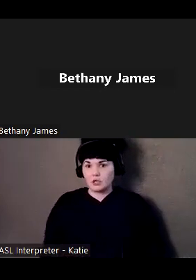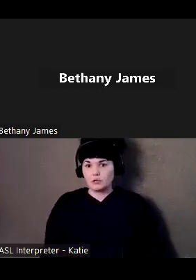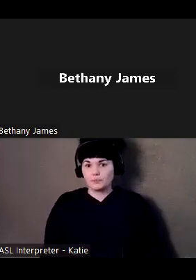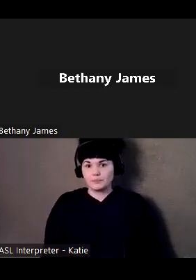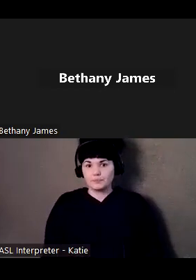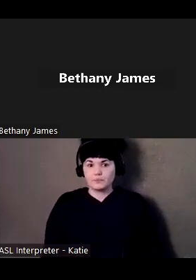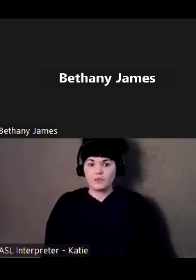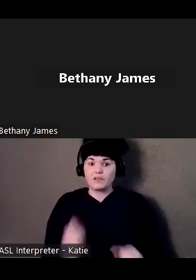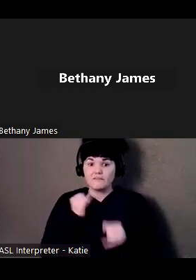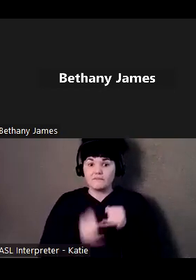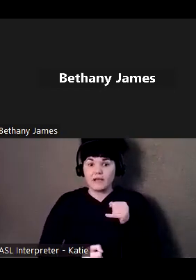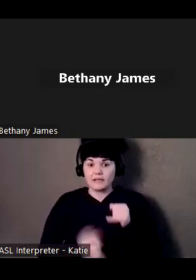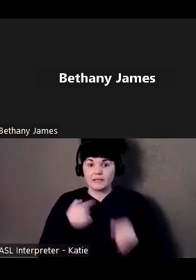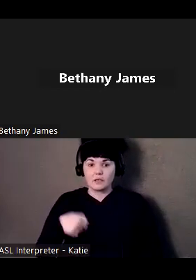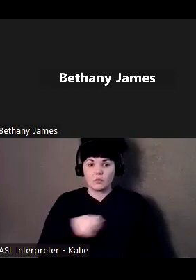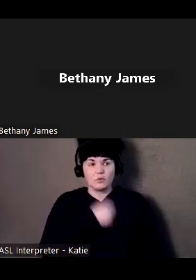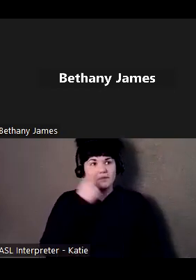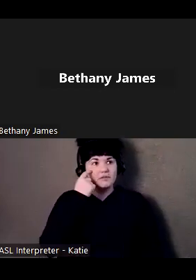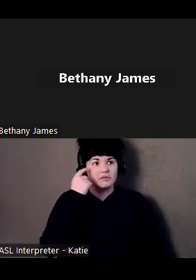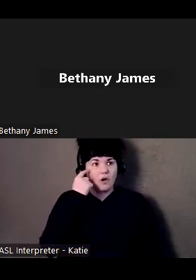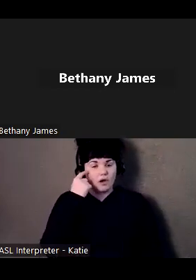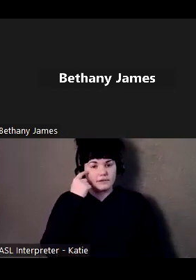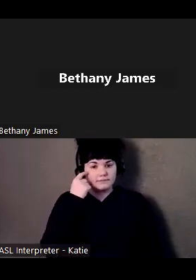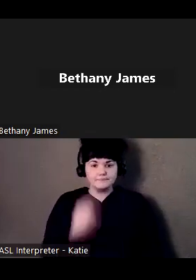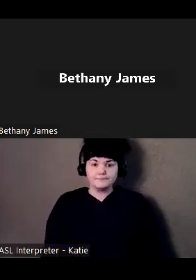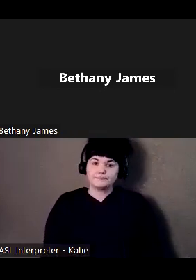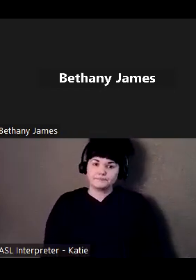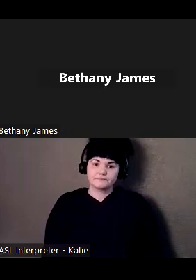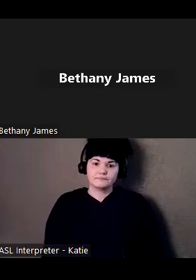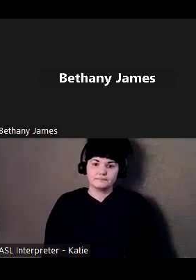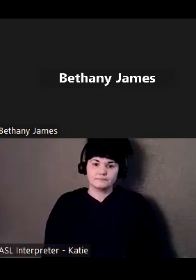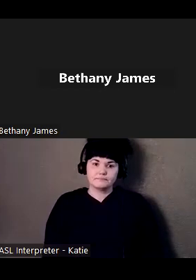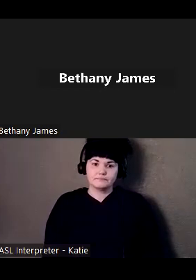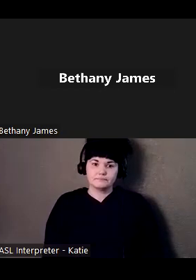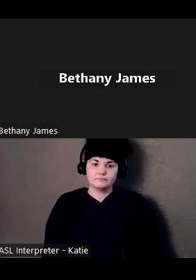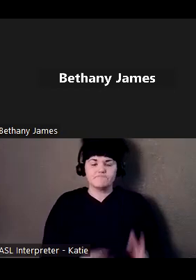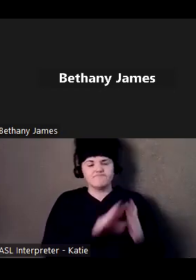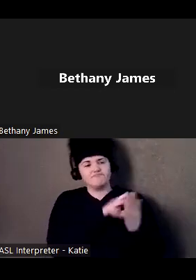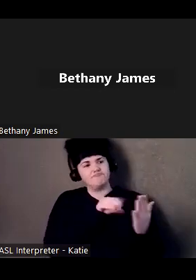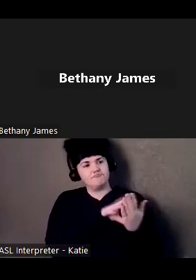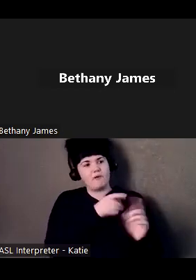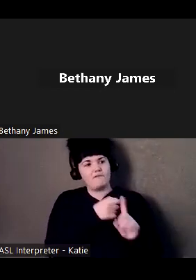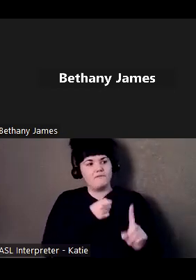we thought taking a cue from substance abuse treatment,